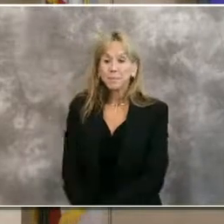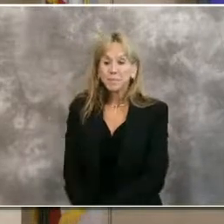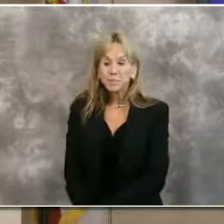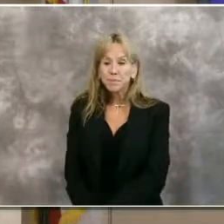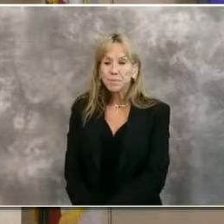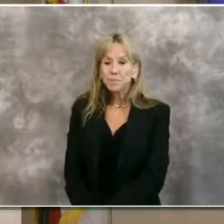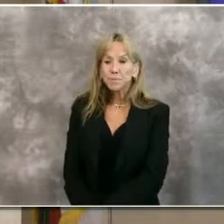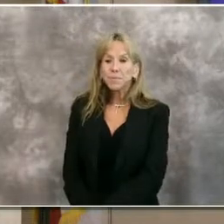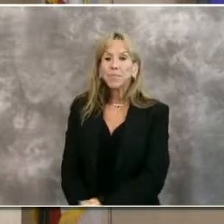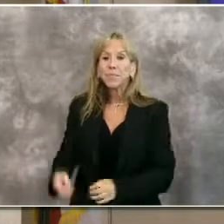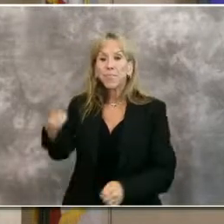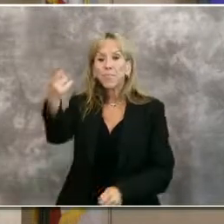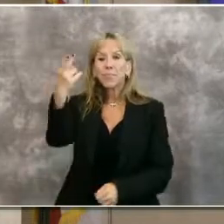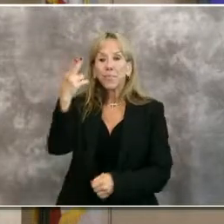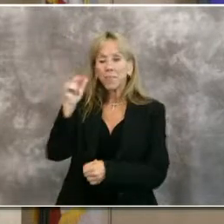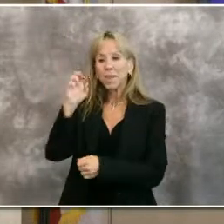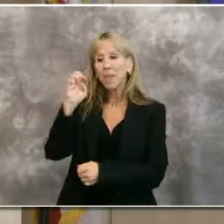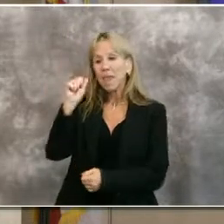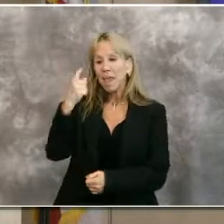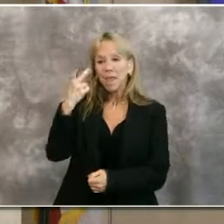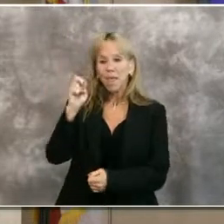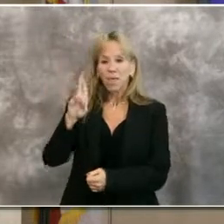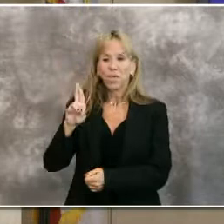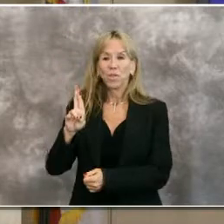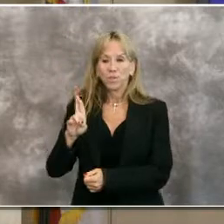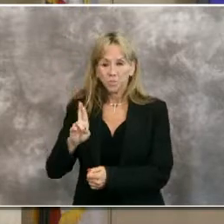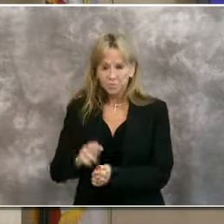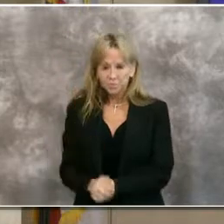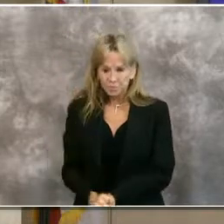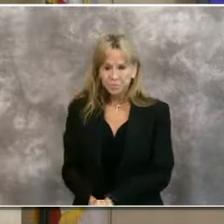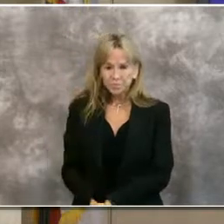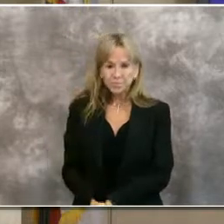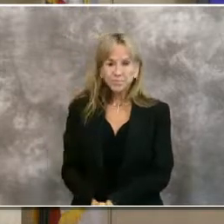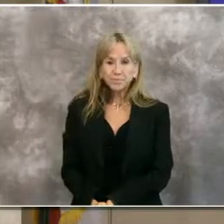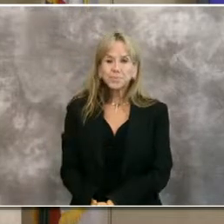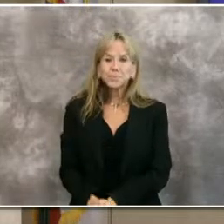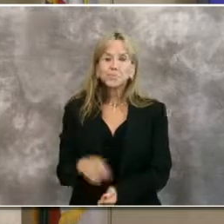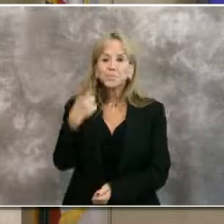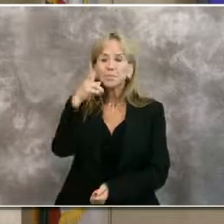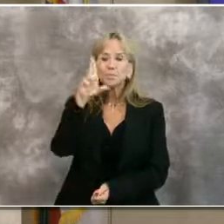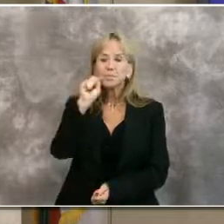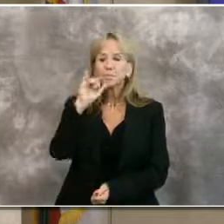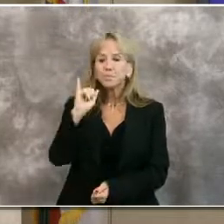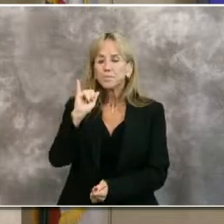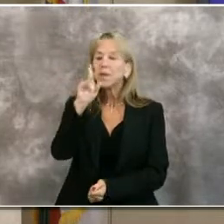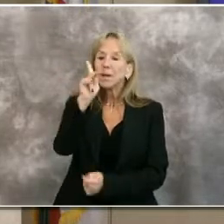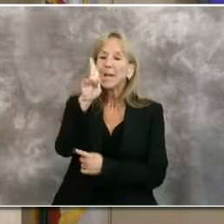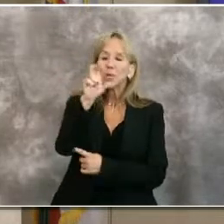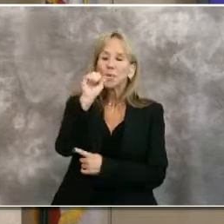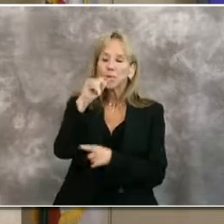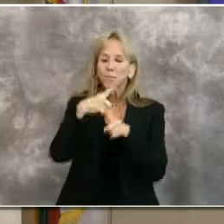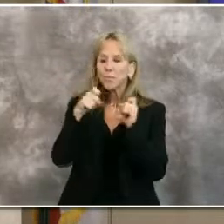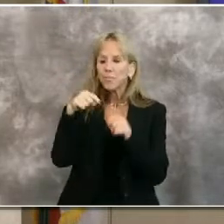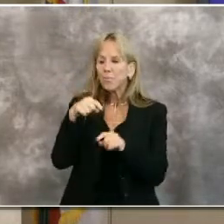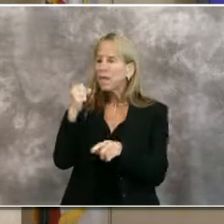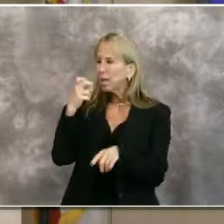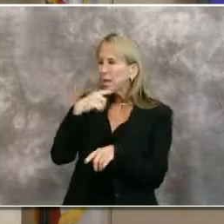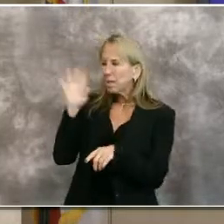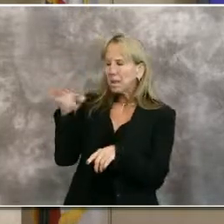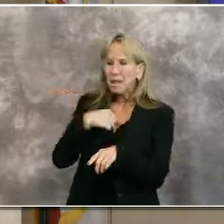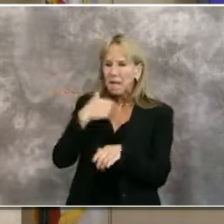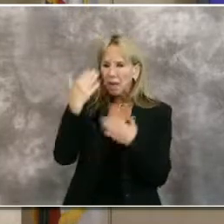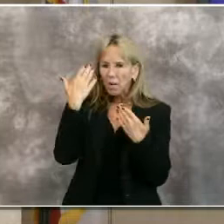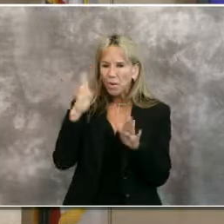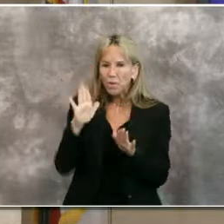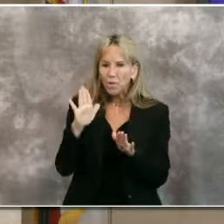Hunter Soward from KUSI, please state your question. Hi there. I know we've talked and touched on the testing machines